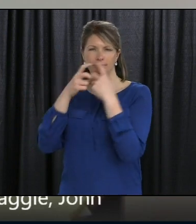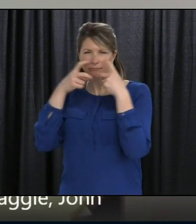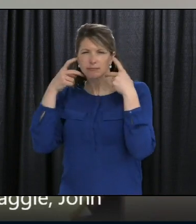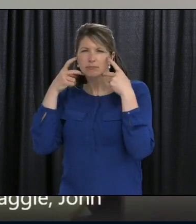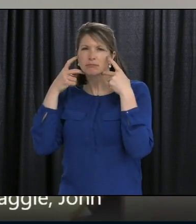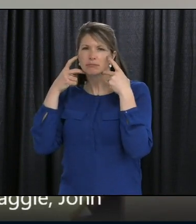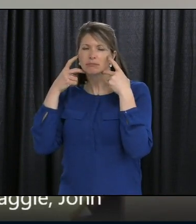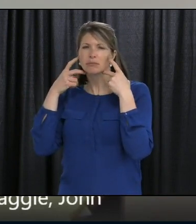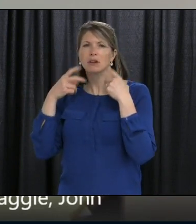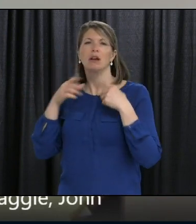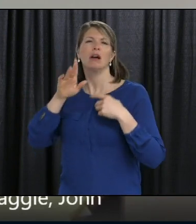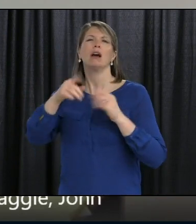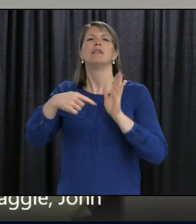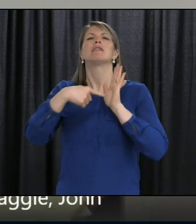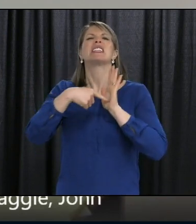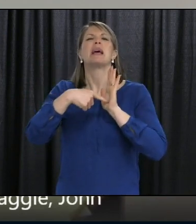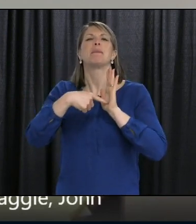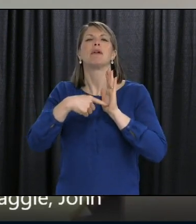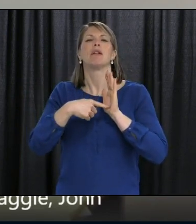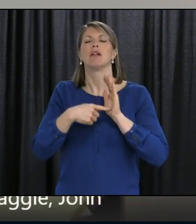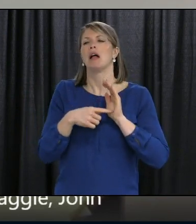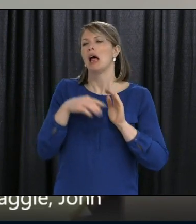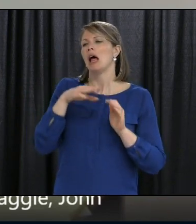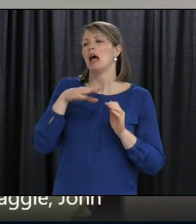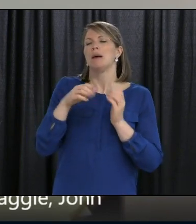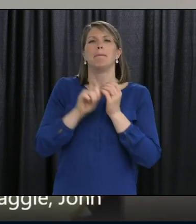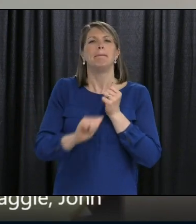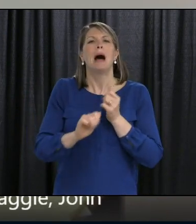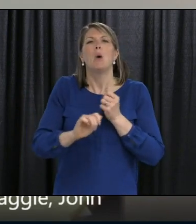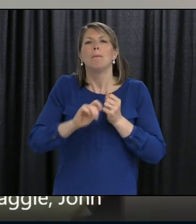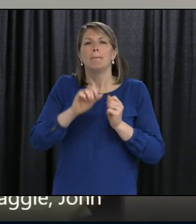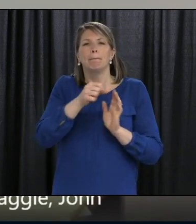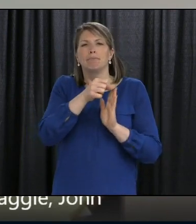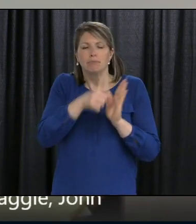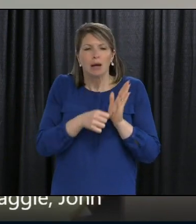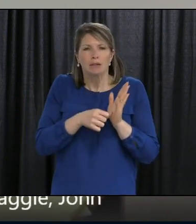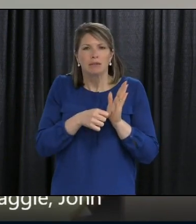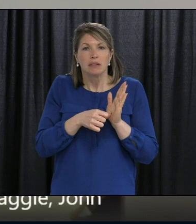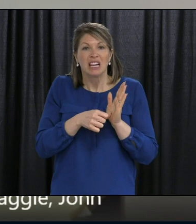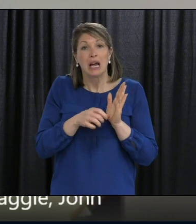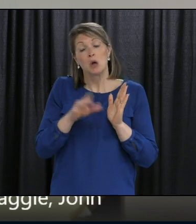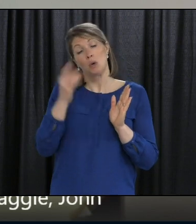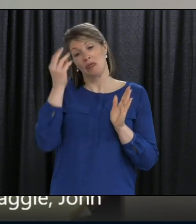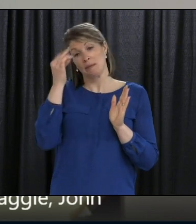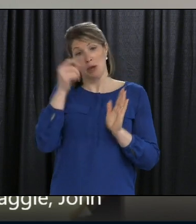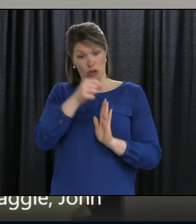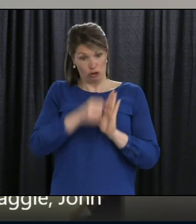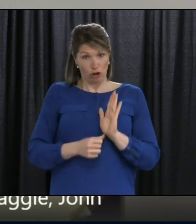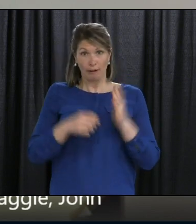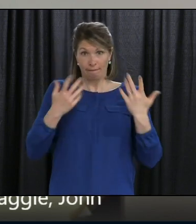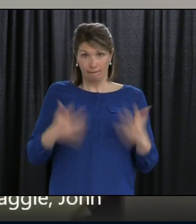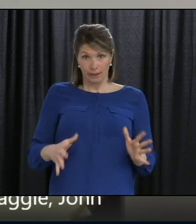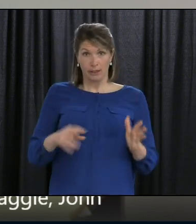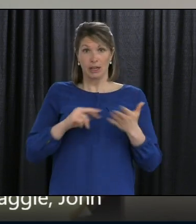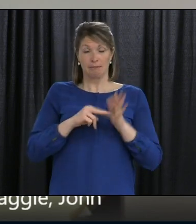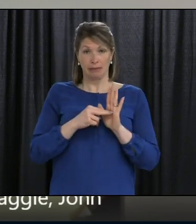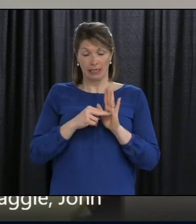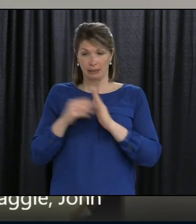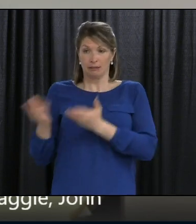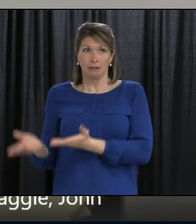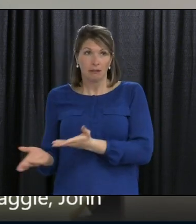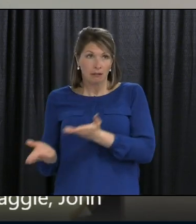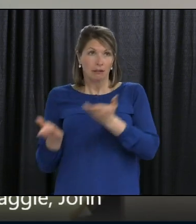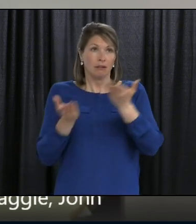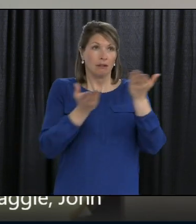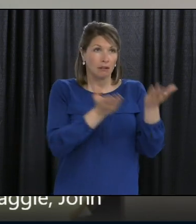a bowel procedure, you are looking at anything from 5 to 15 days as an inpatient